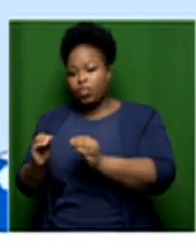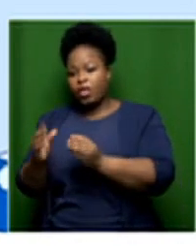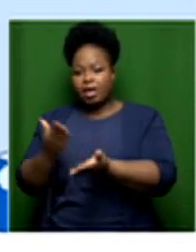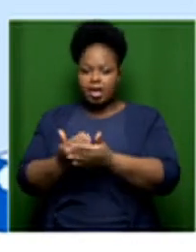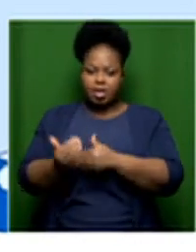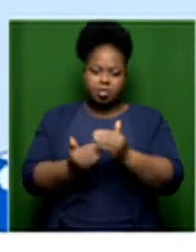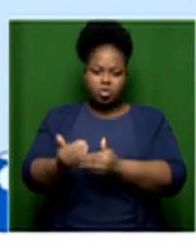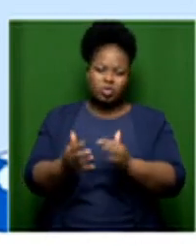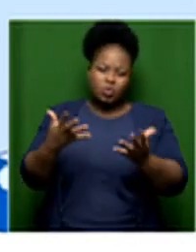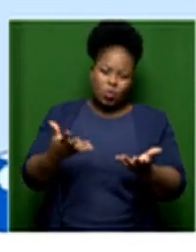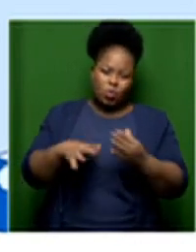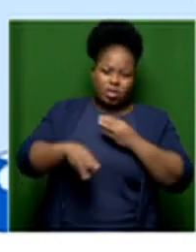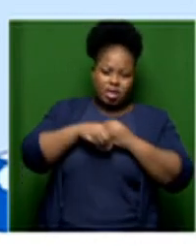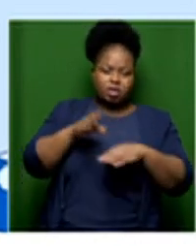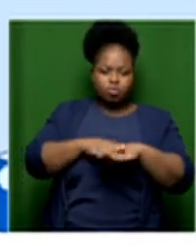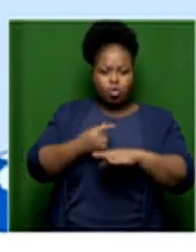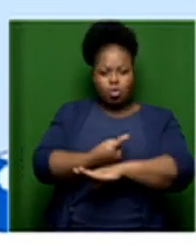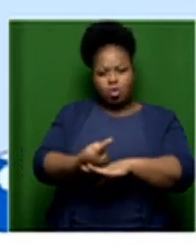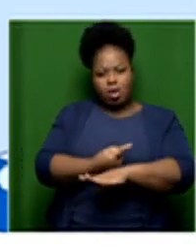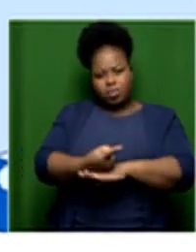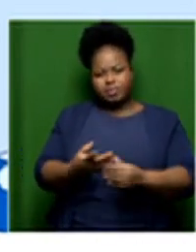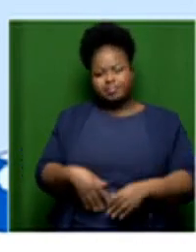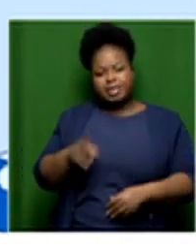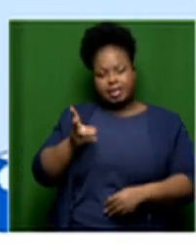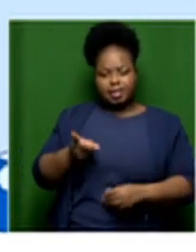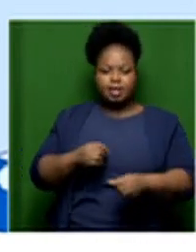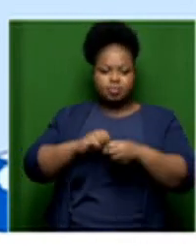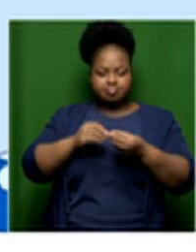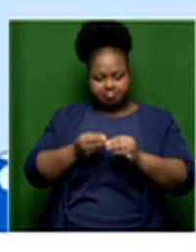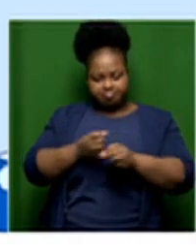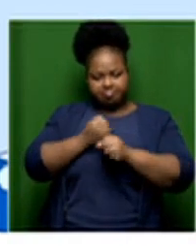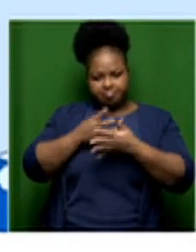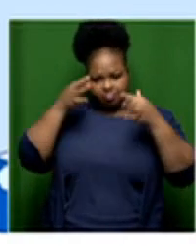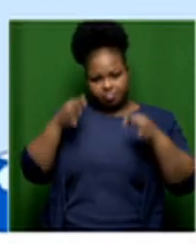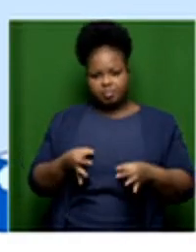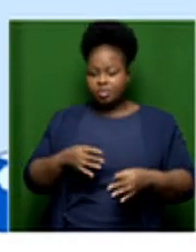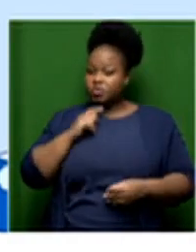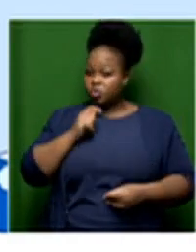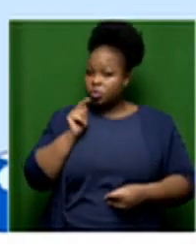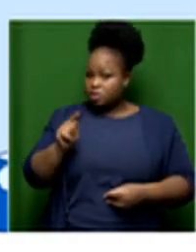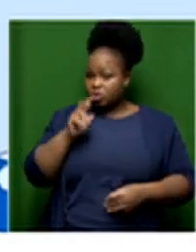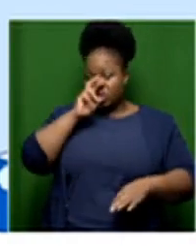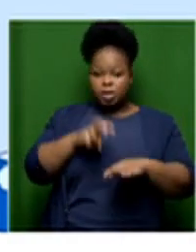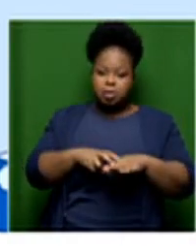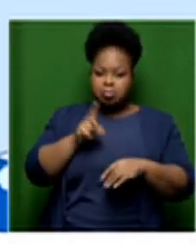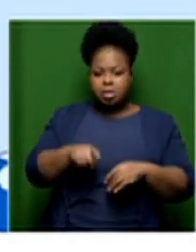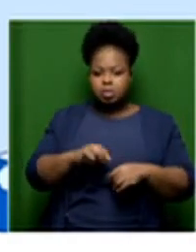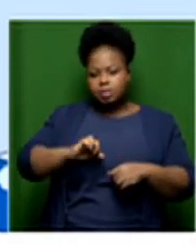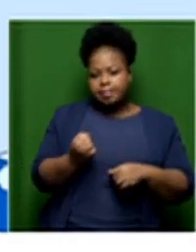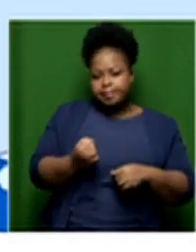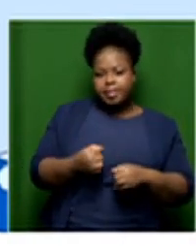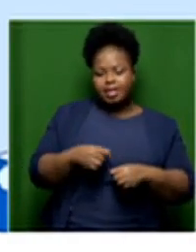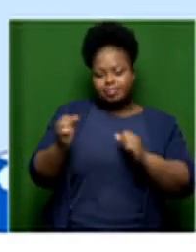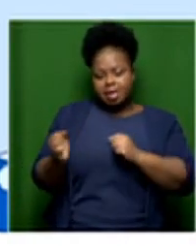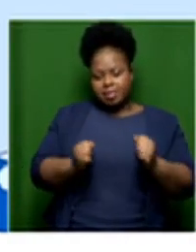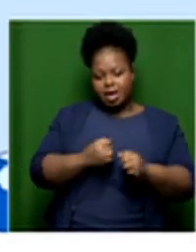voting process or added to the voting times, and we'll make then a judgment call to see whether there's a need to retain the